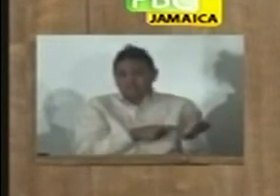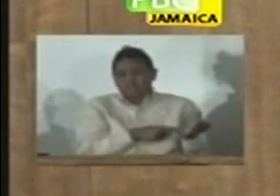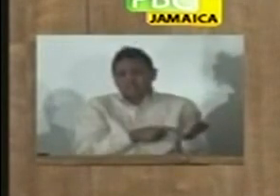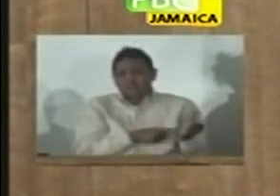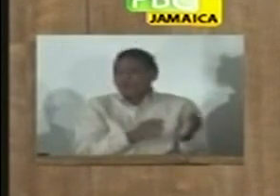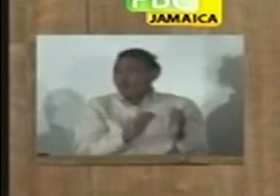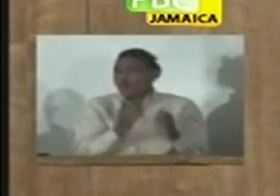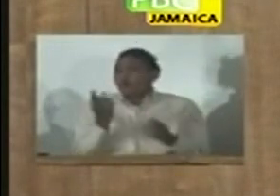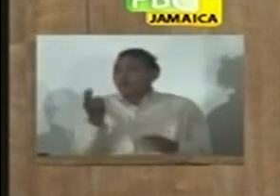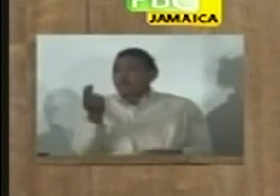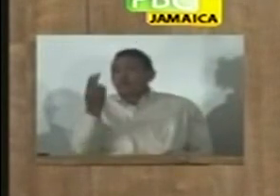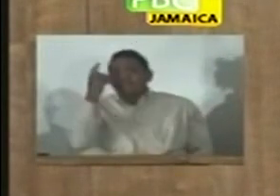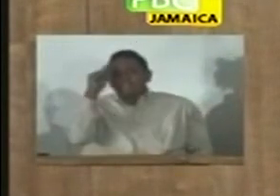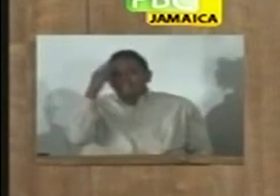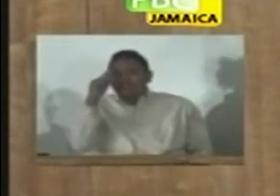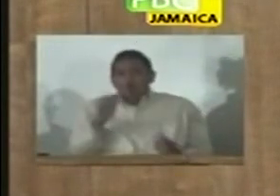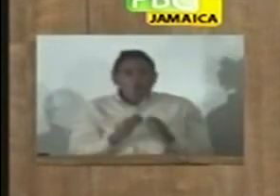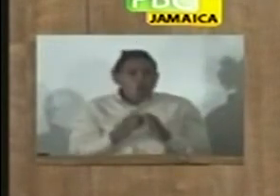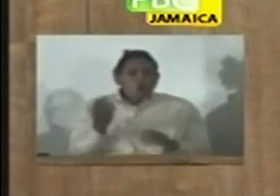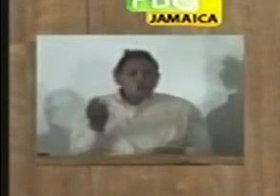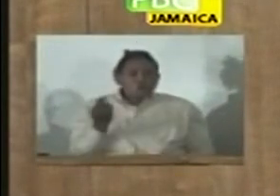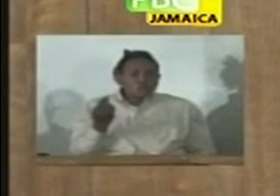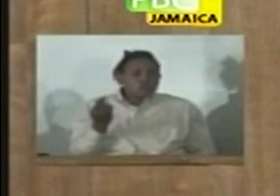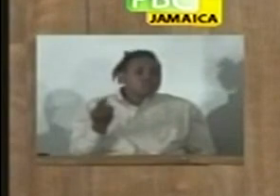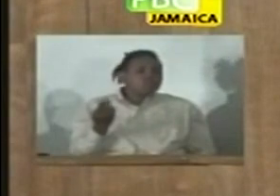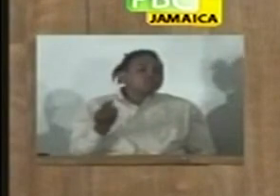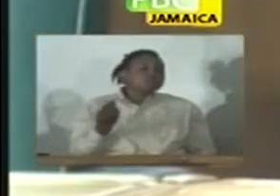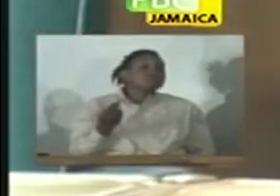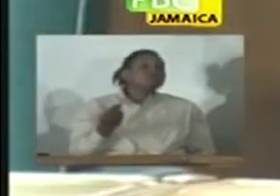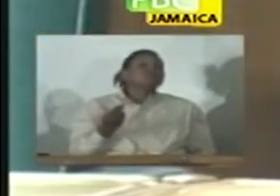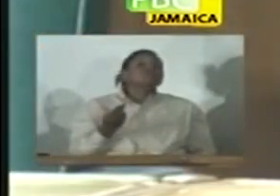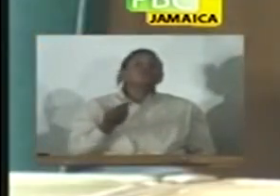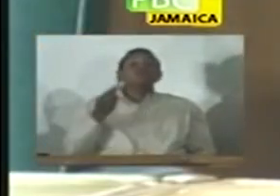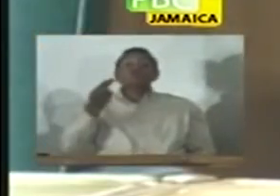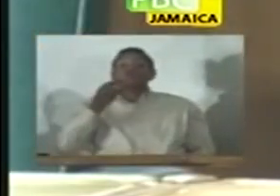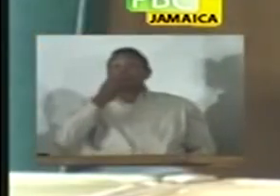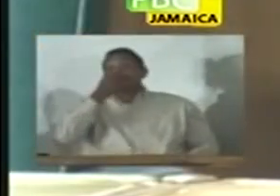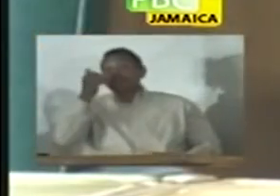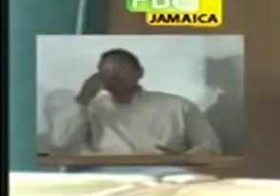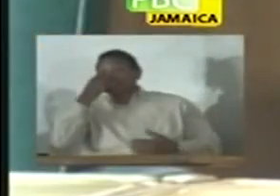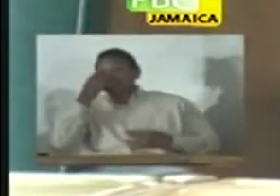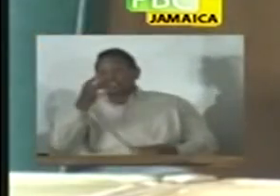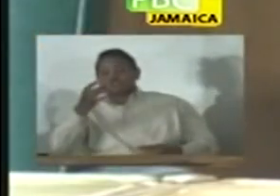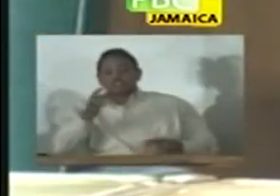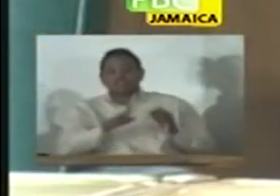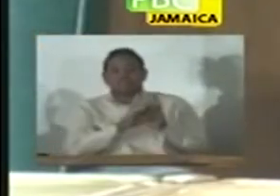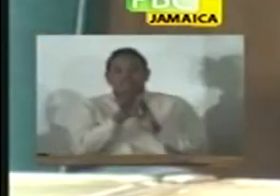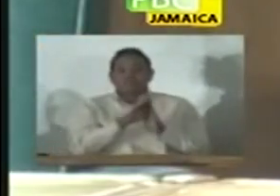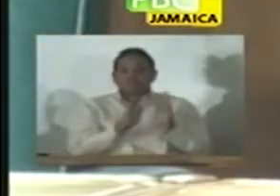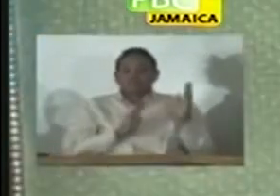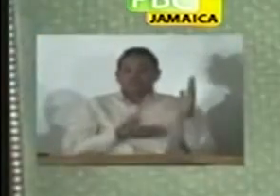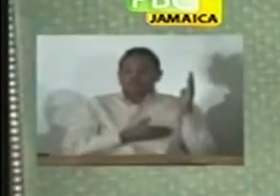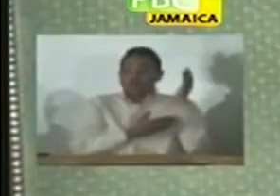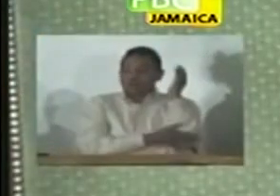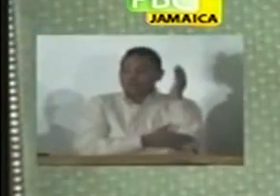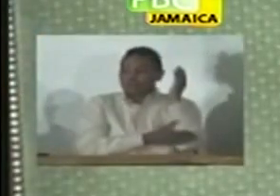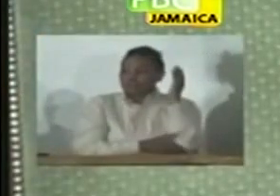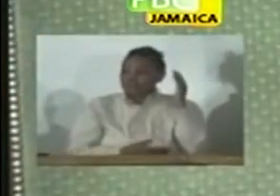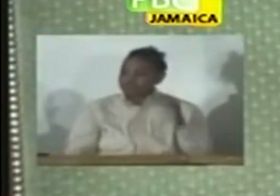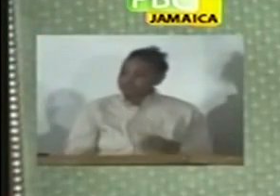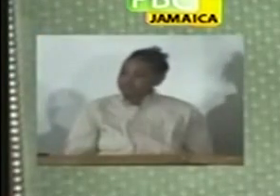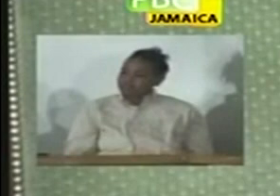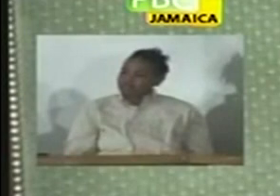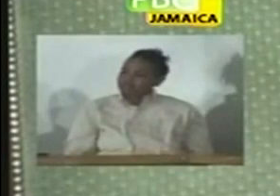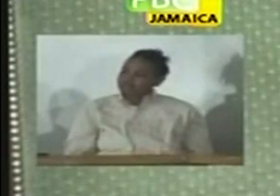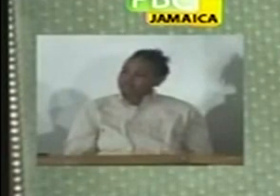was used? Well, it was used to the best interest of the development of our country. So in